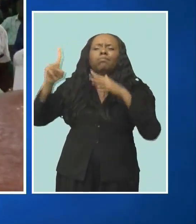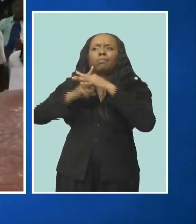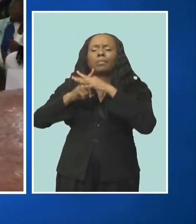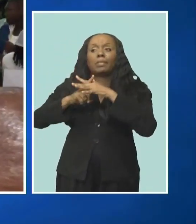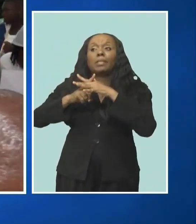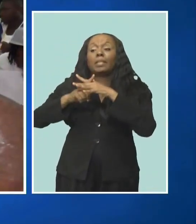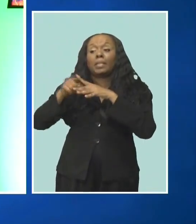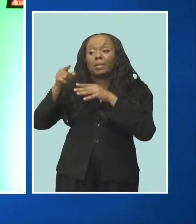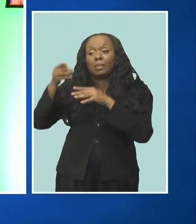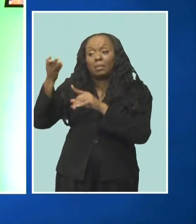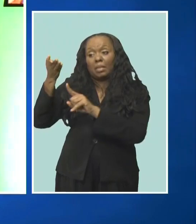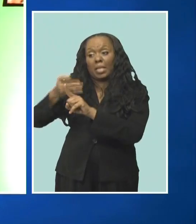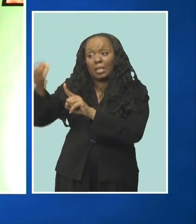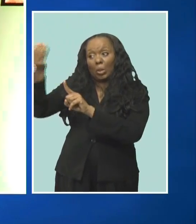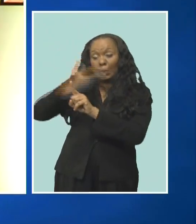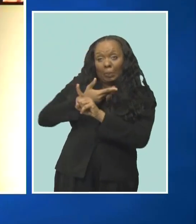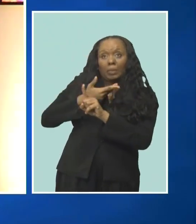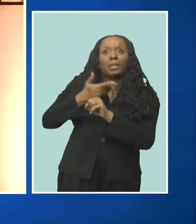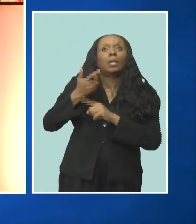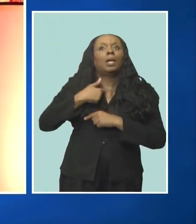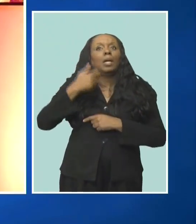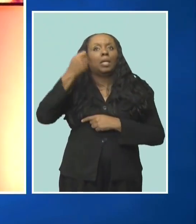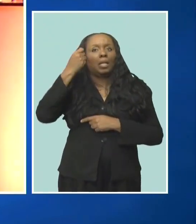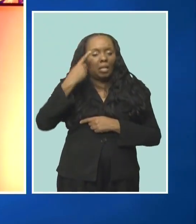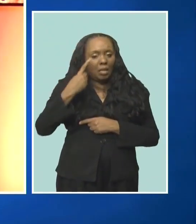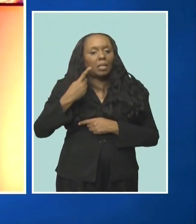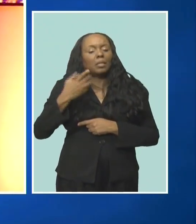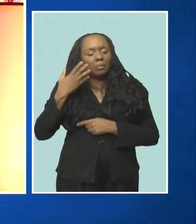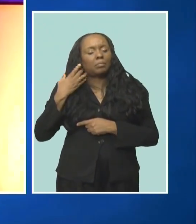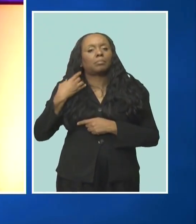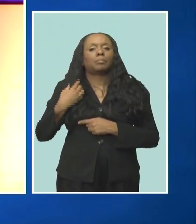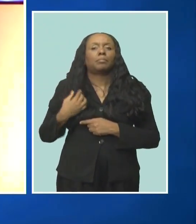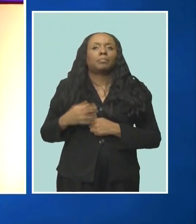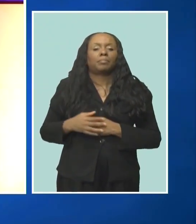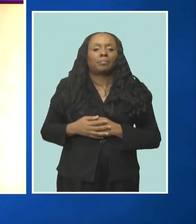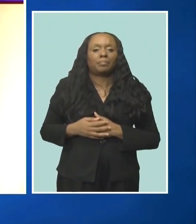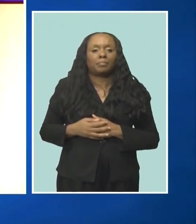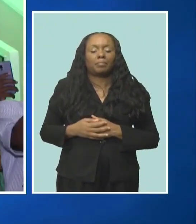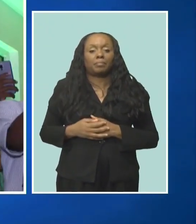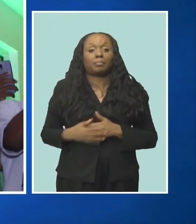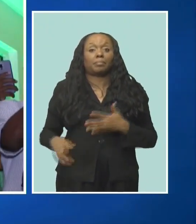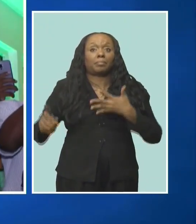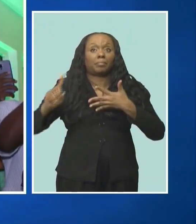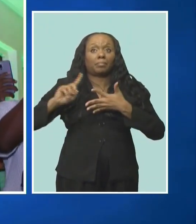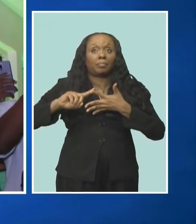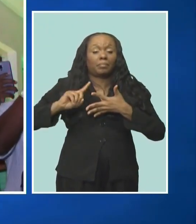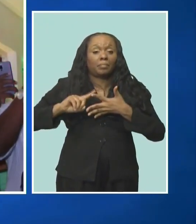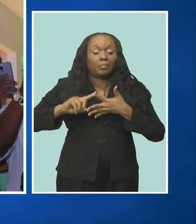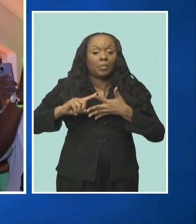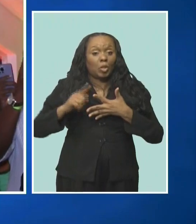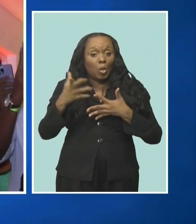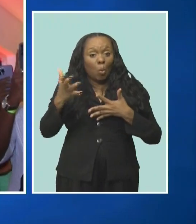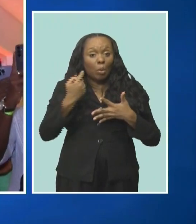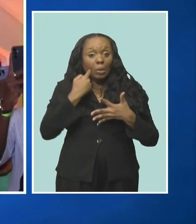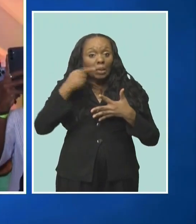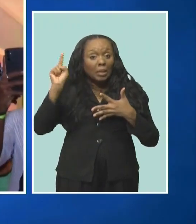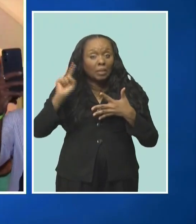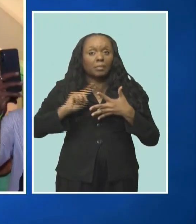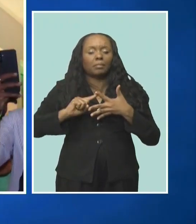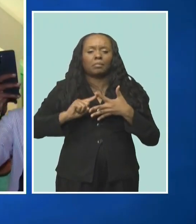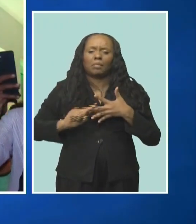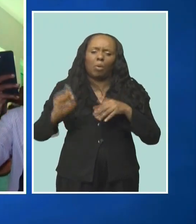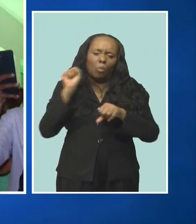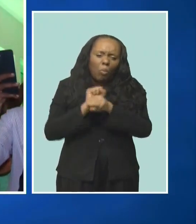and I understood the assignment. So the first rule of vision. Second rule for success, hard